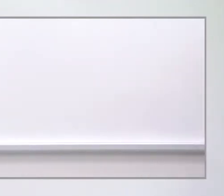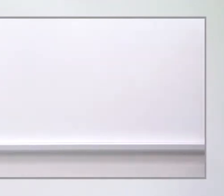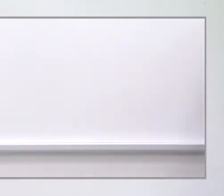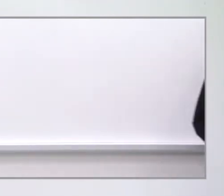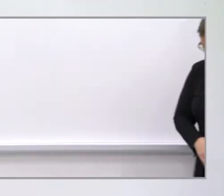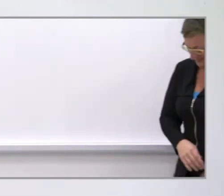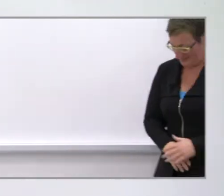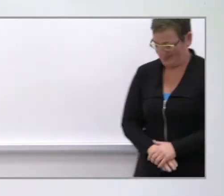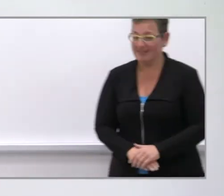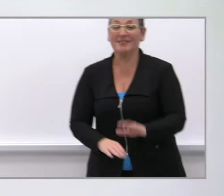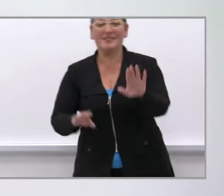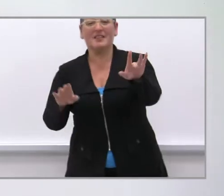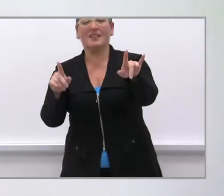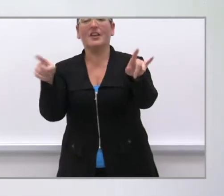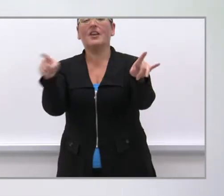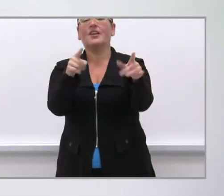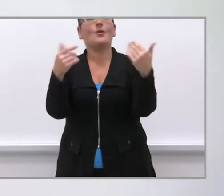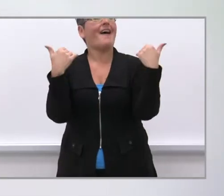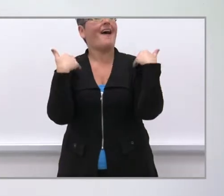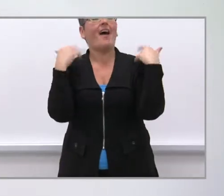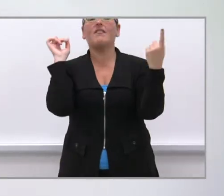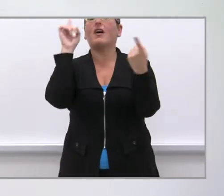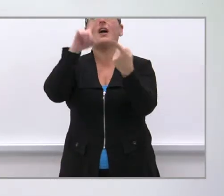You have until December 12th